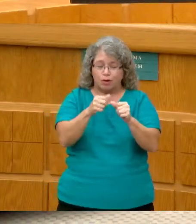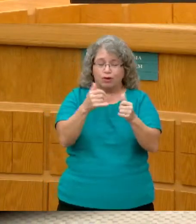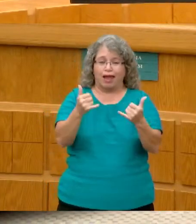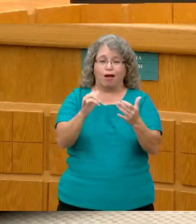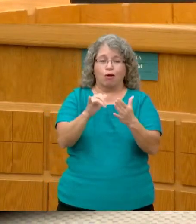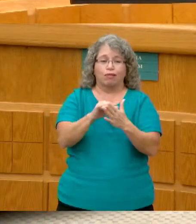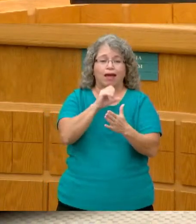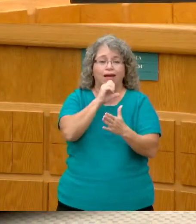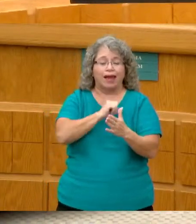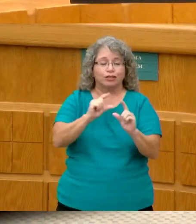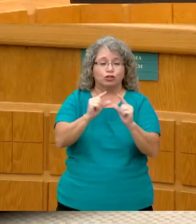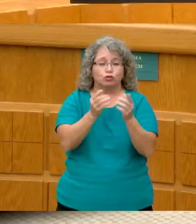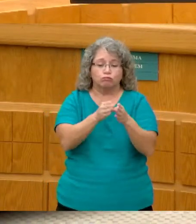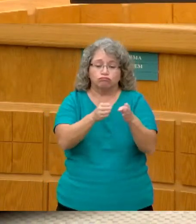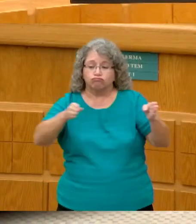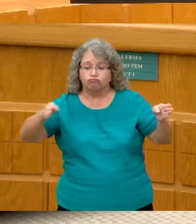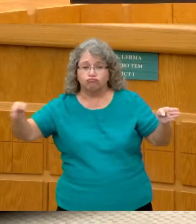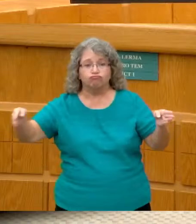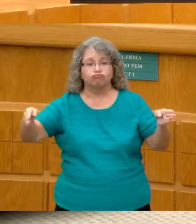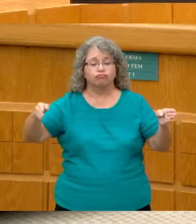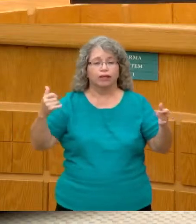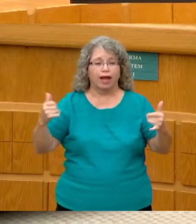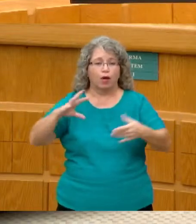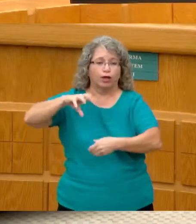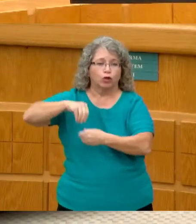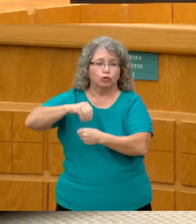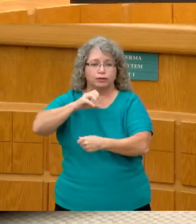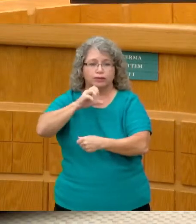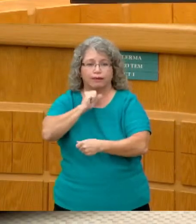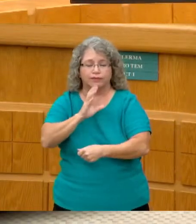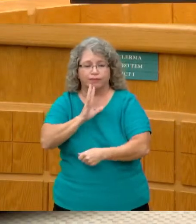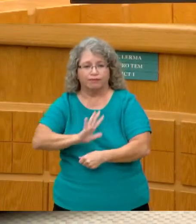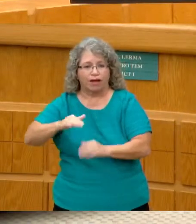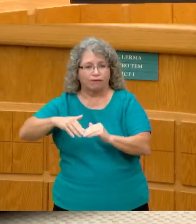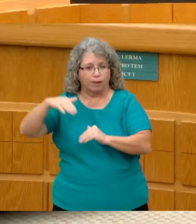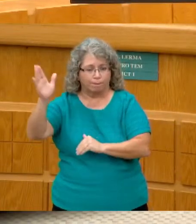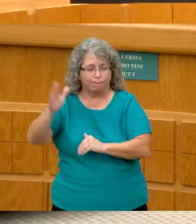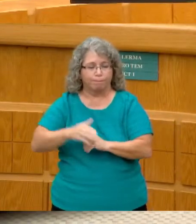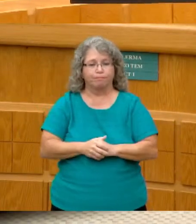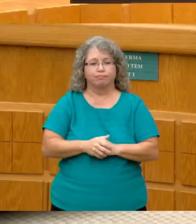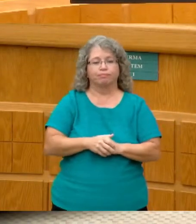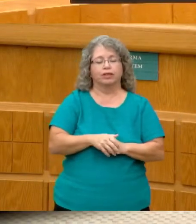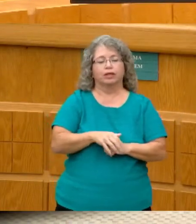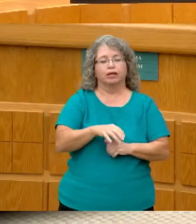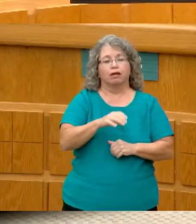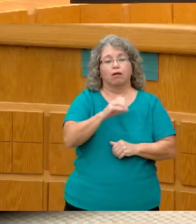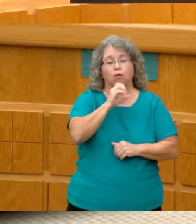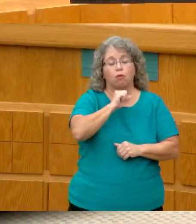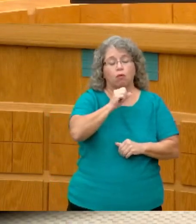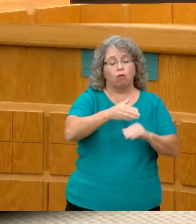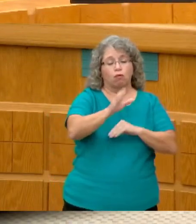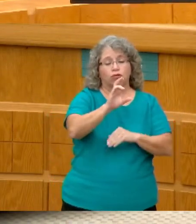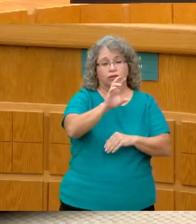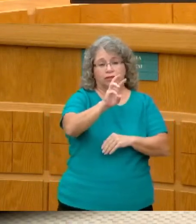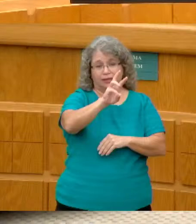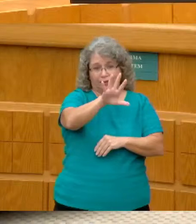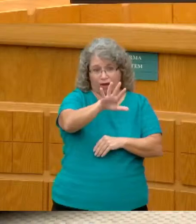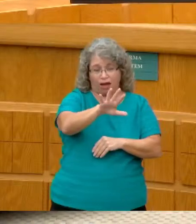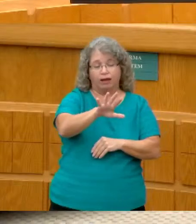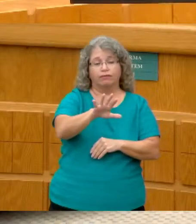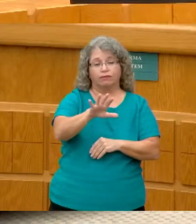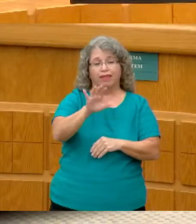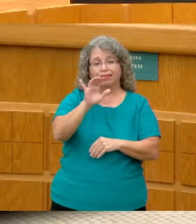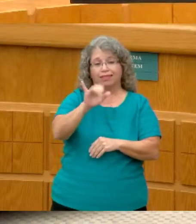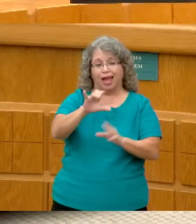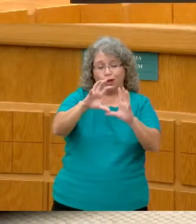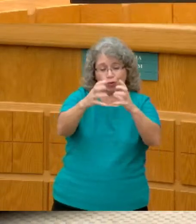Fortunately, our 65 and older age group is at 78.2% fully vaccinated. Some of the vaccination clinics